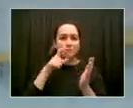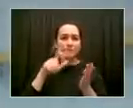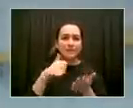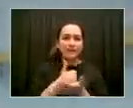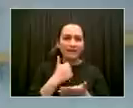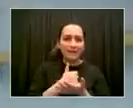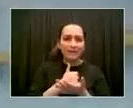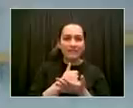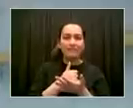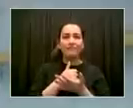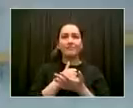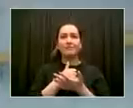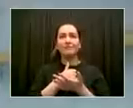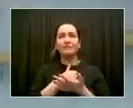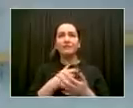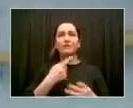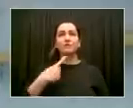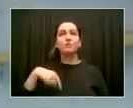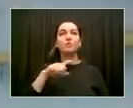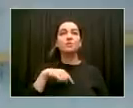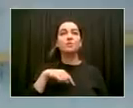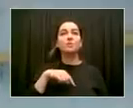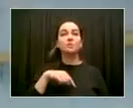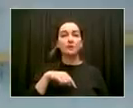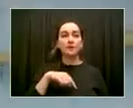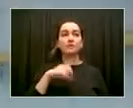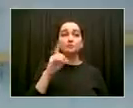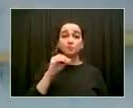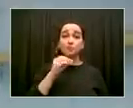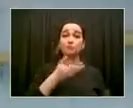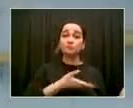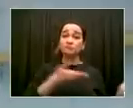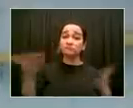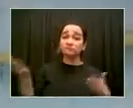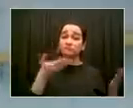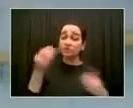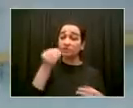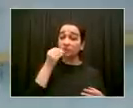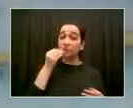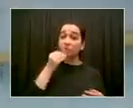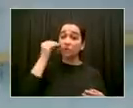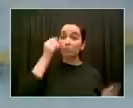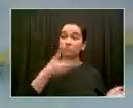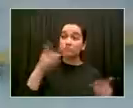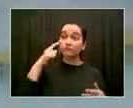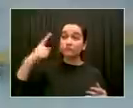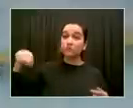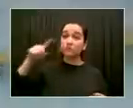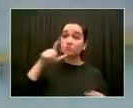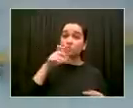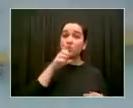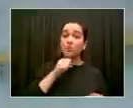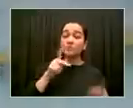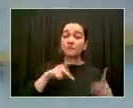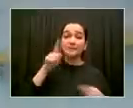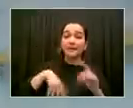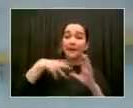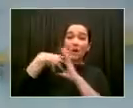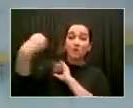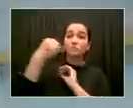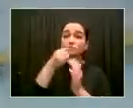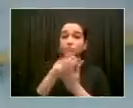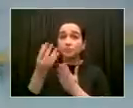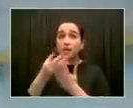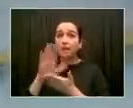and we're calling those families and making arrangements for them to schedule an appointment and get